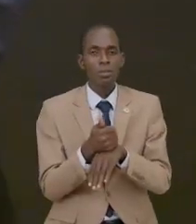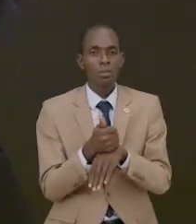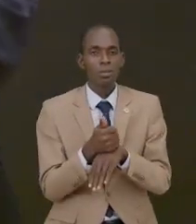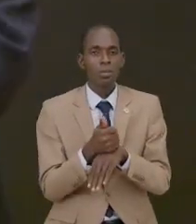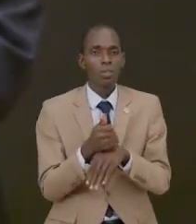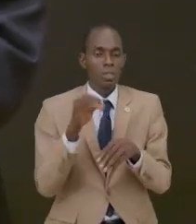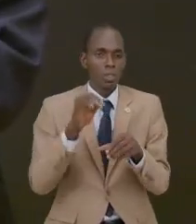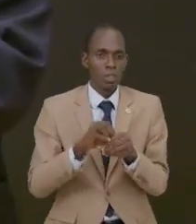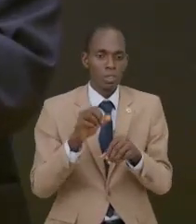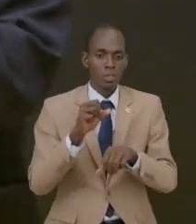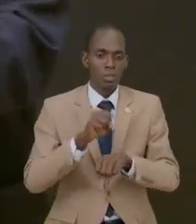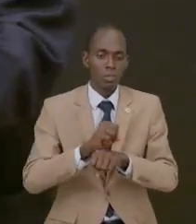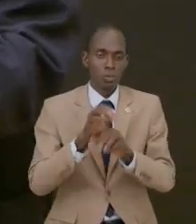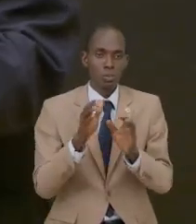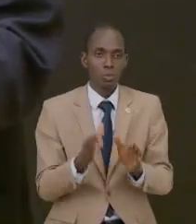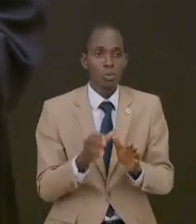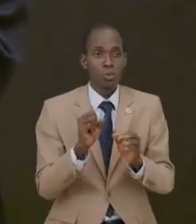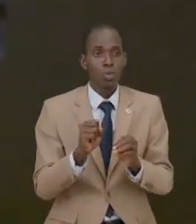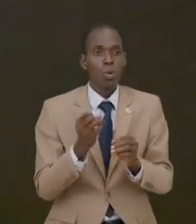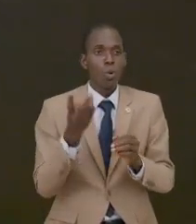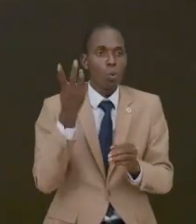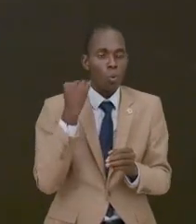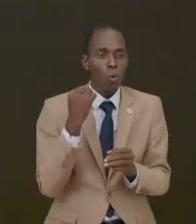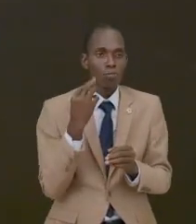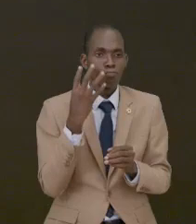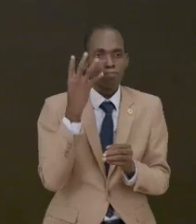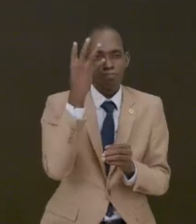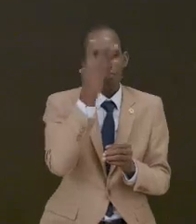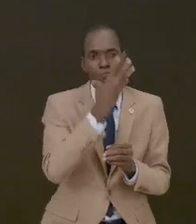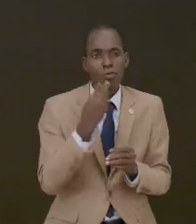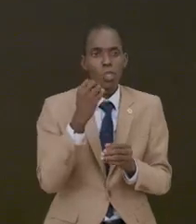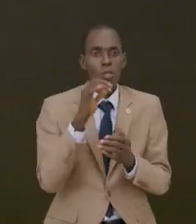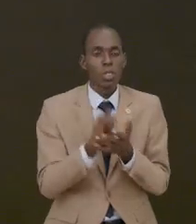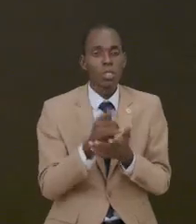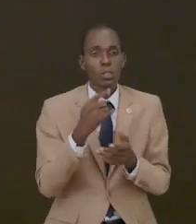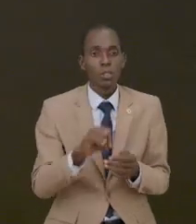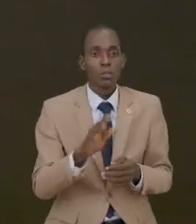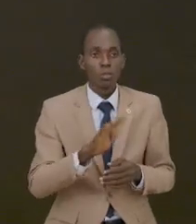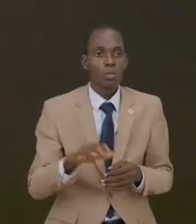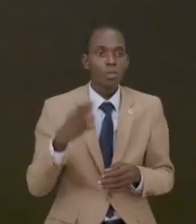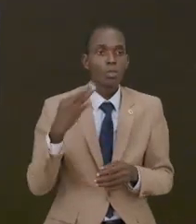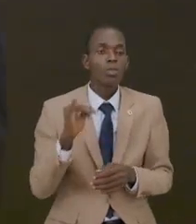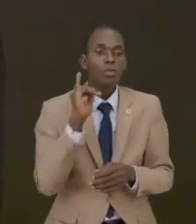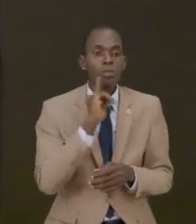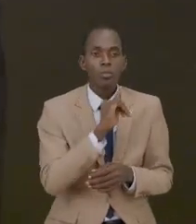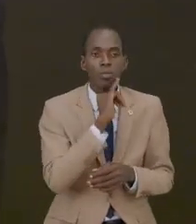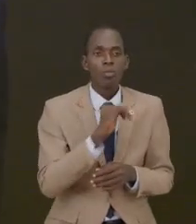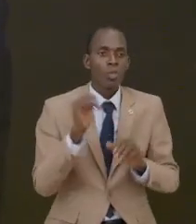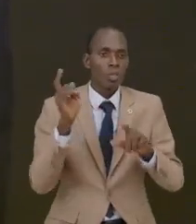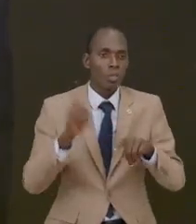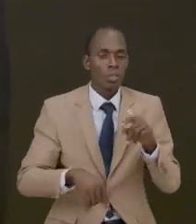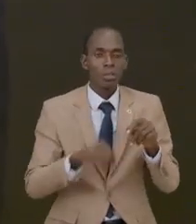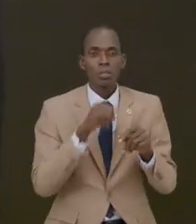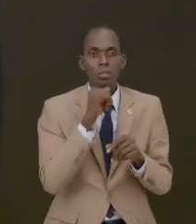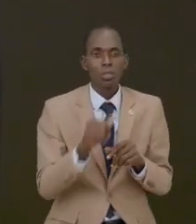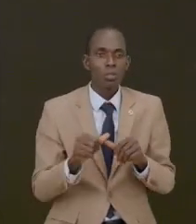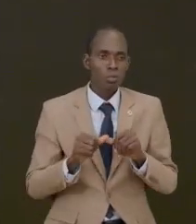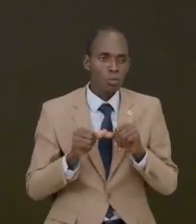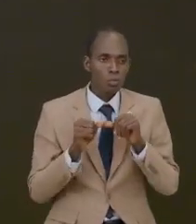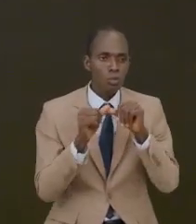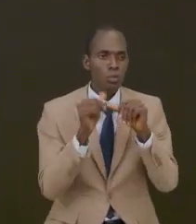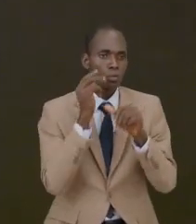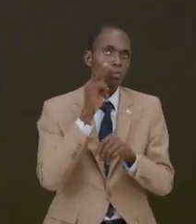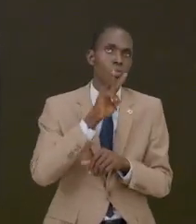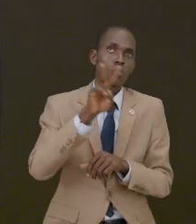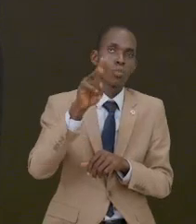in stones, was glorious, so that the children of Israel could not steadfastly behold the